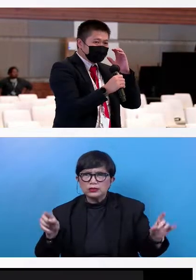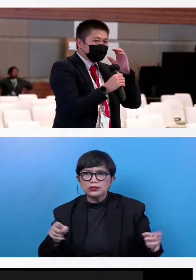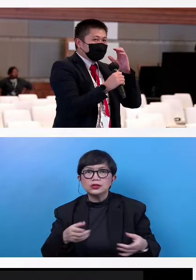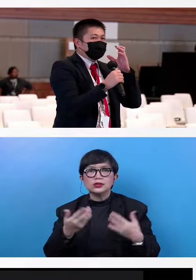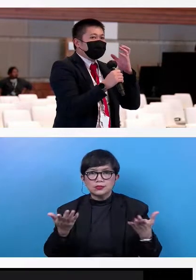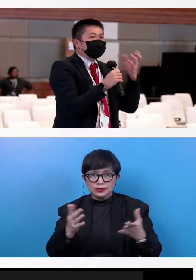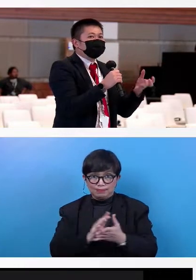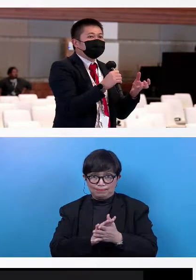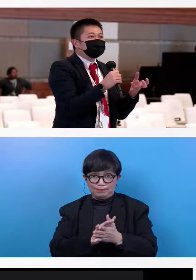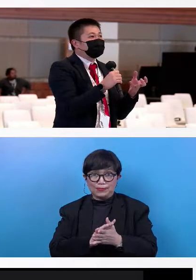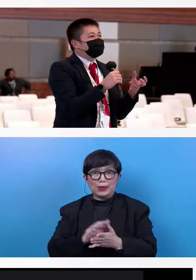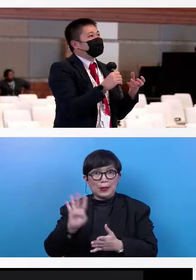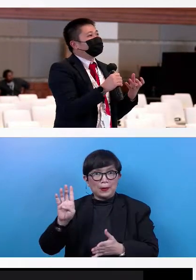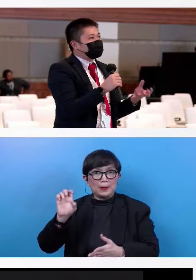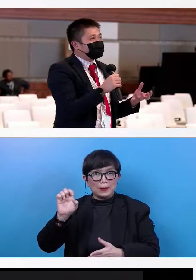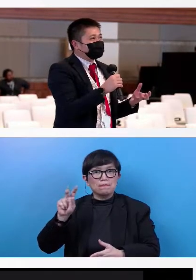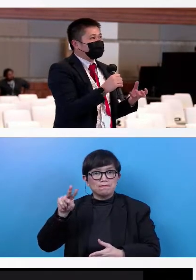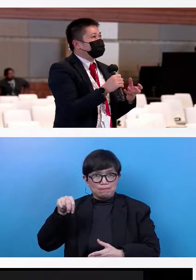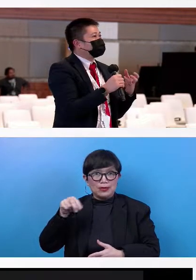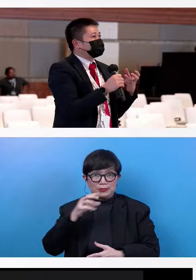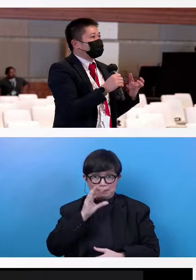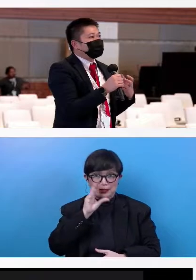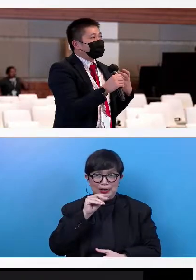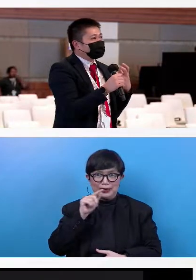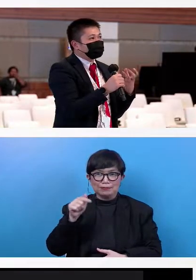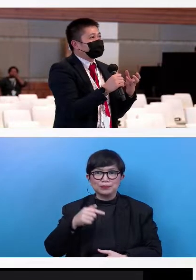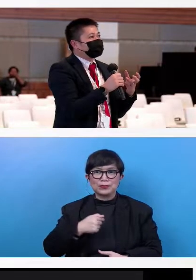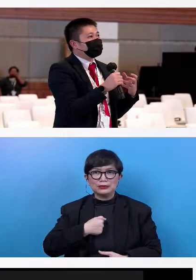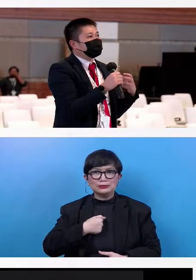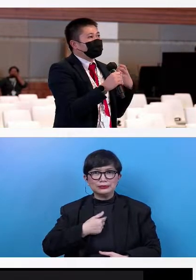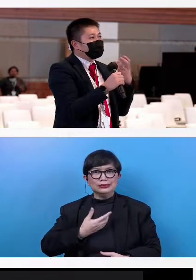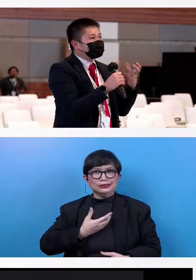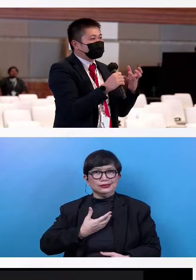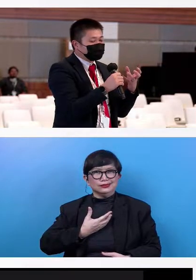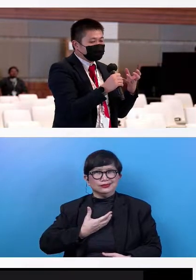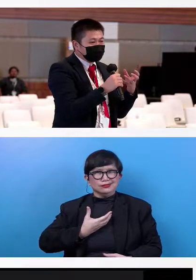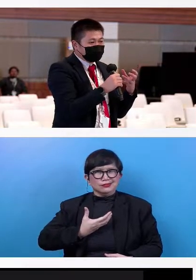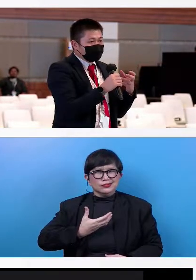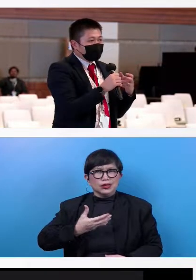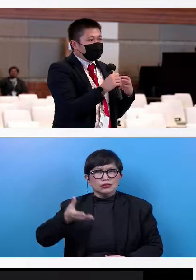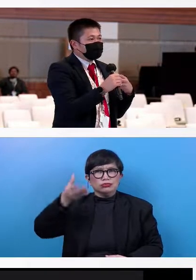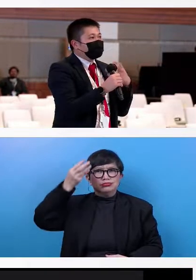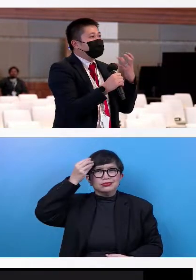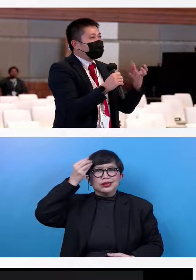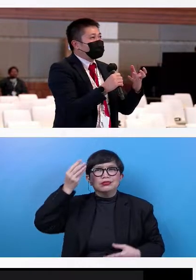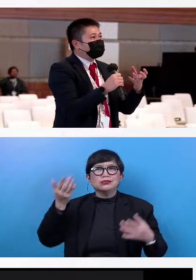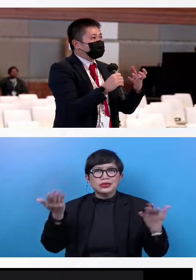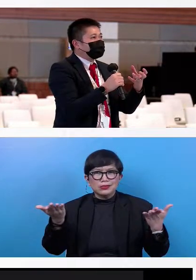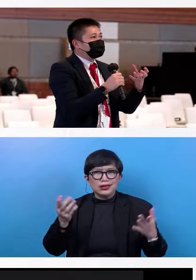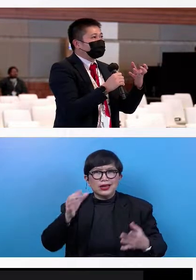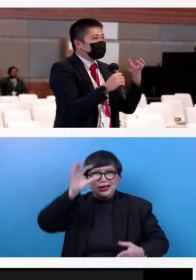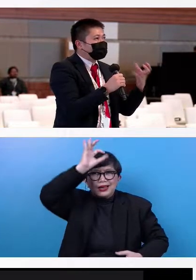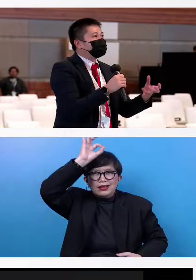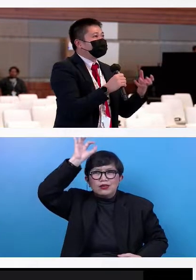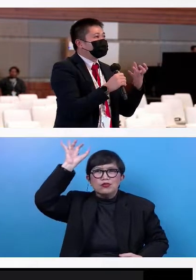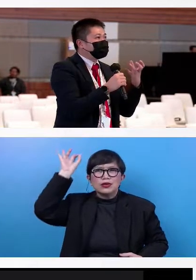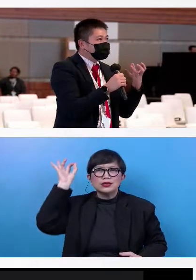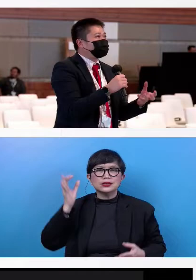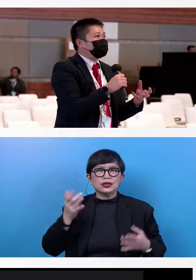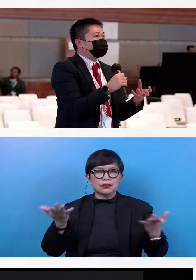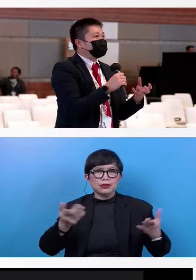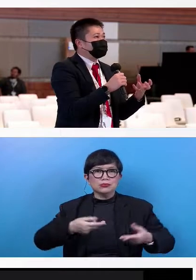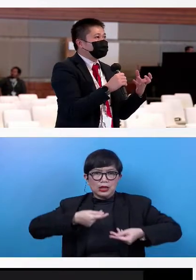you, are you seeing some innovations in this area of stress testing that allows us to better manage these kind